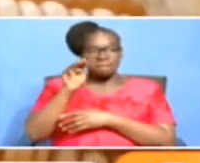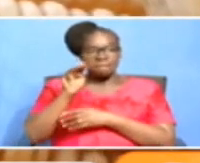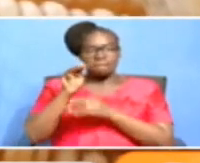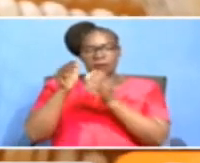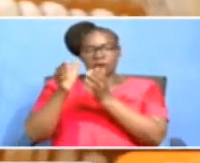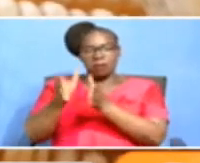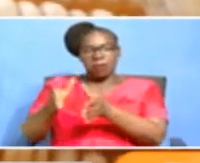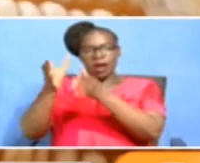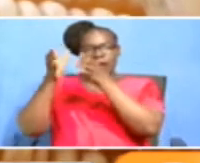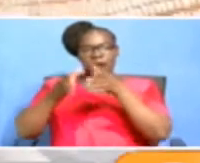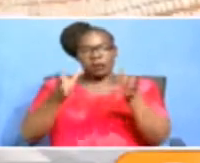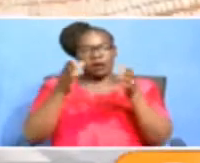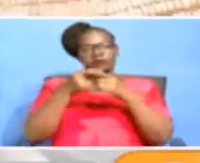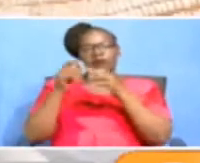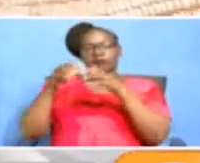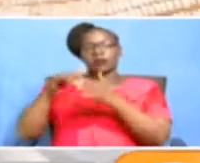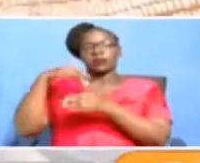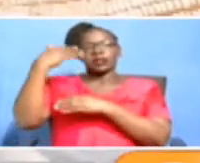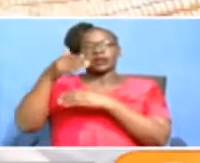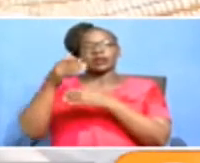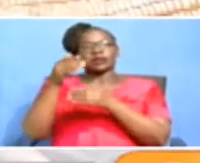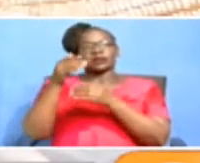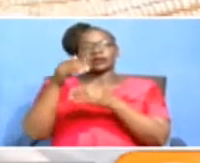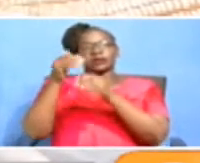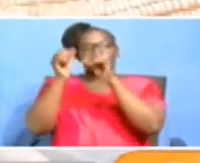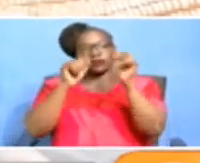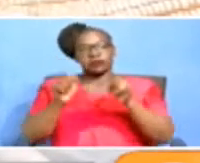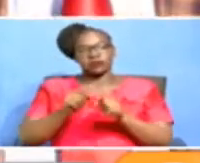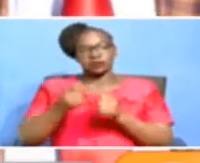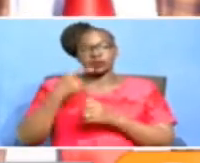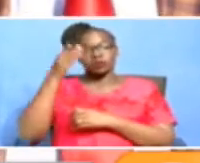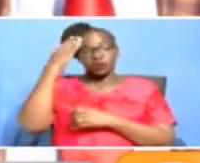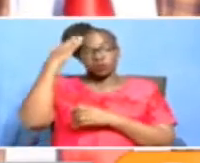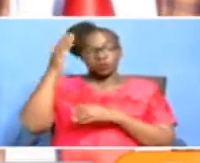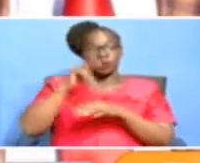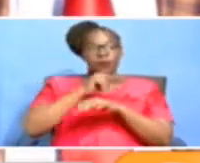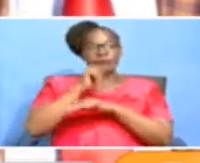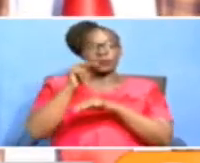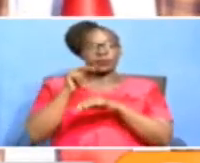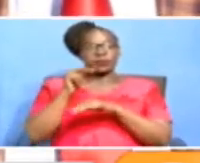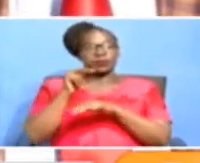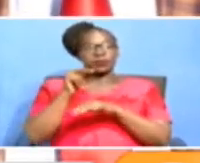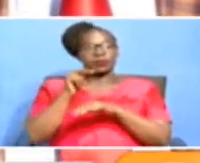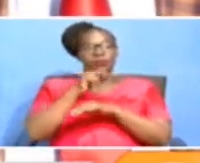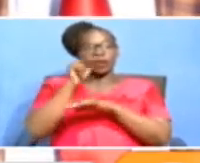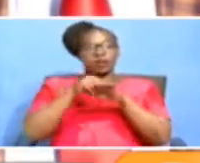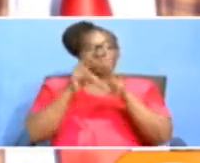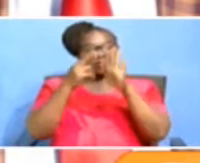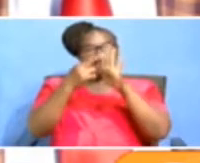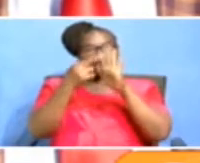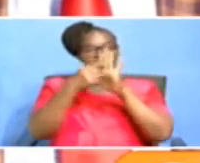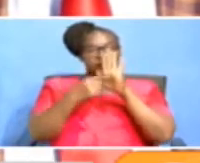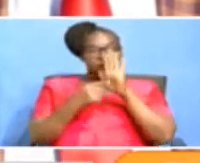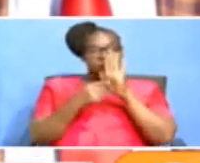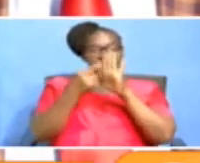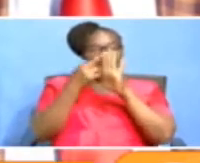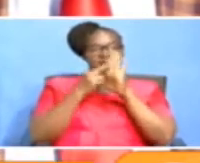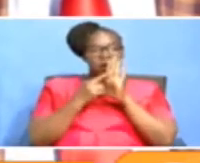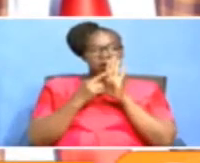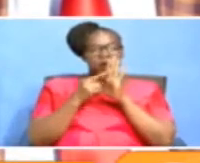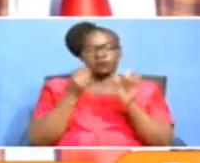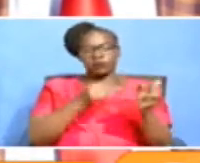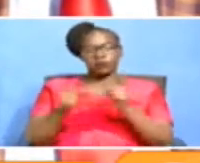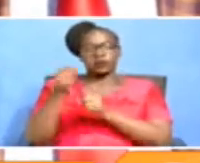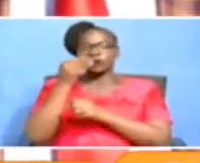farmers in the next season. We know the national requirement for strategic